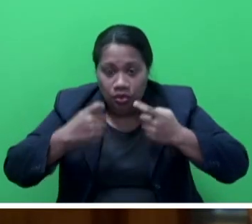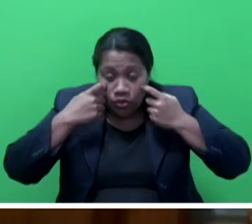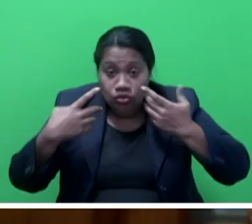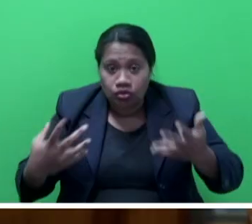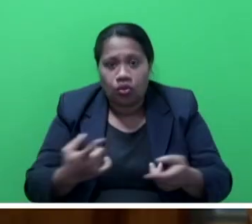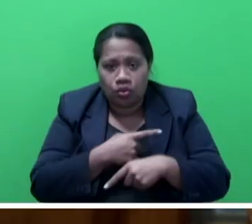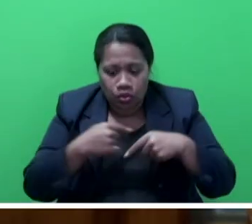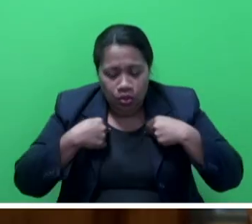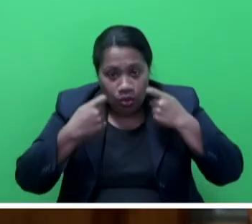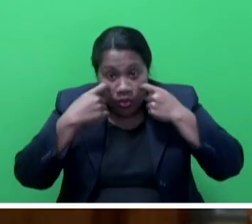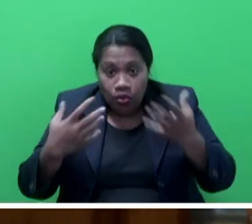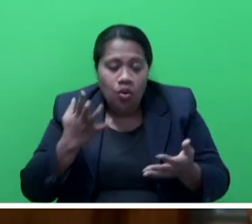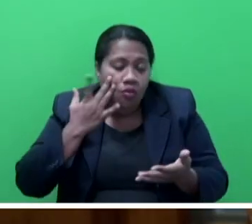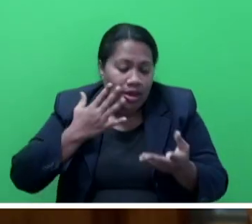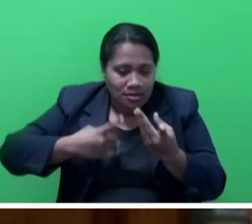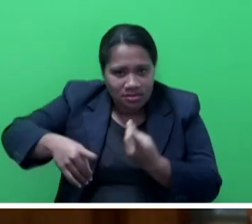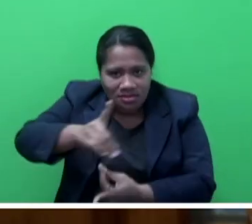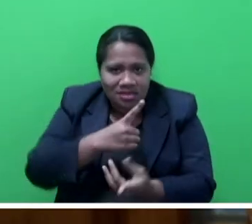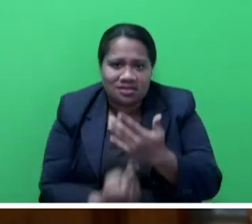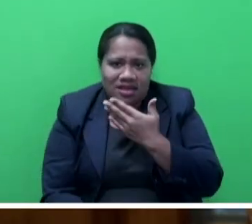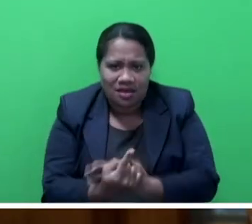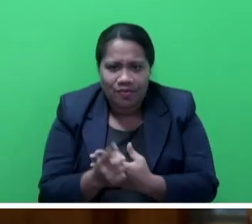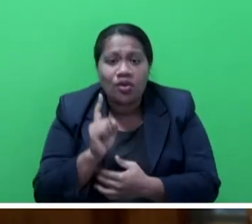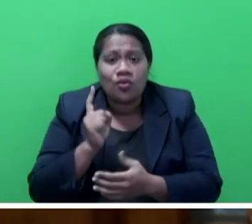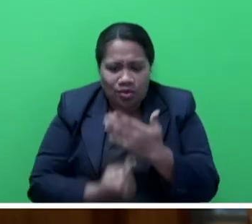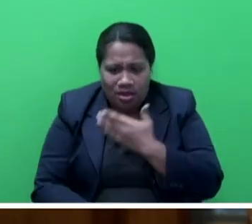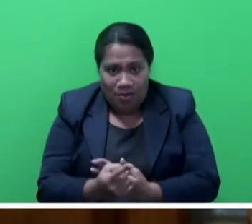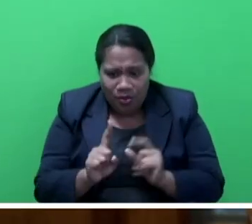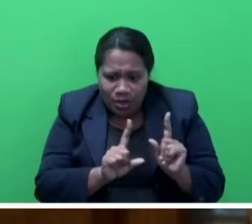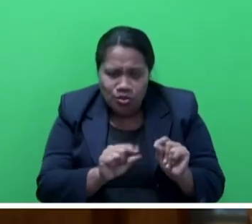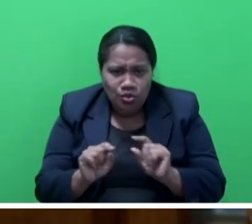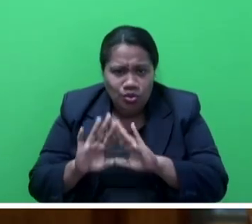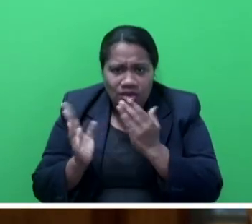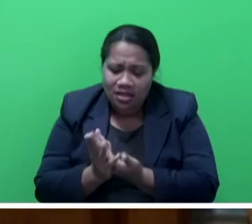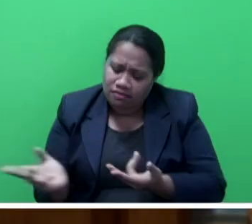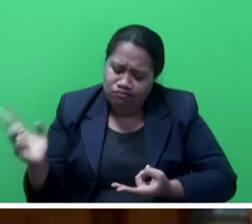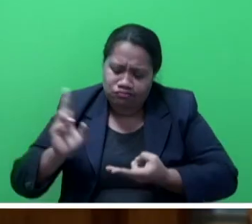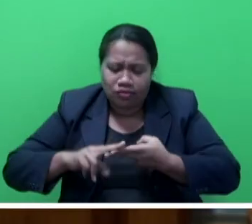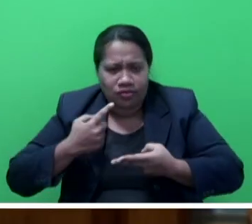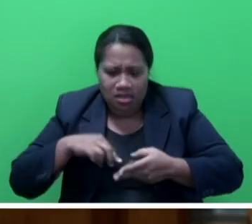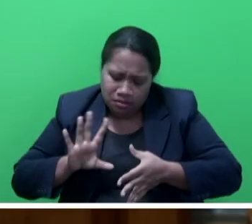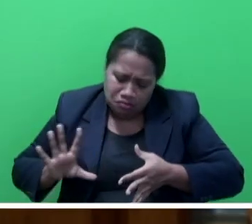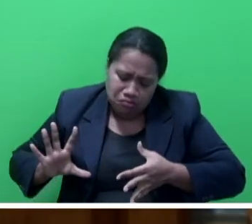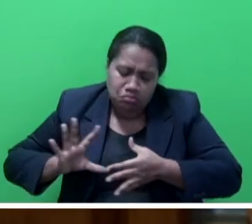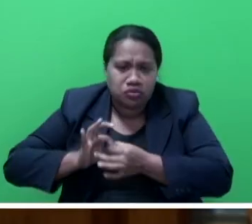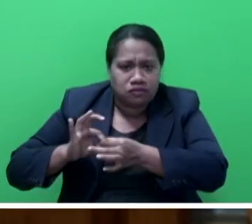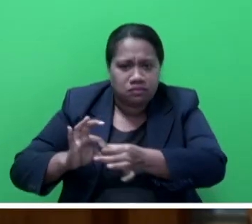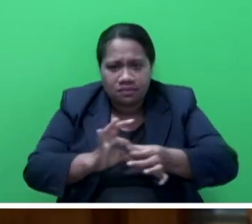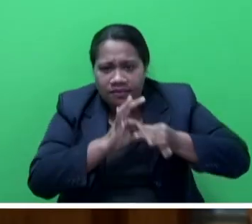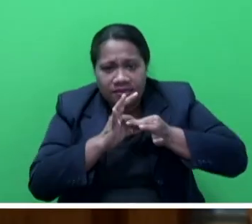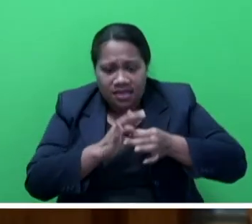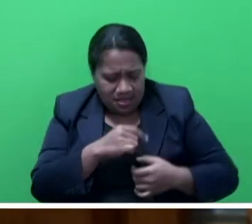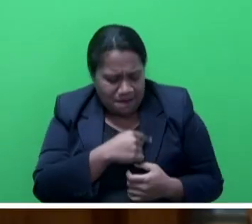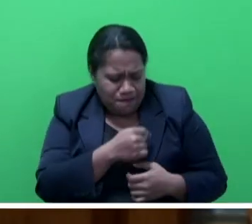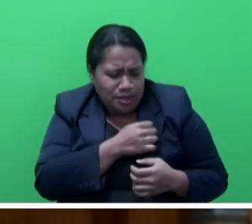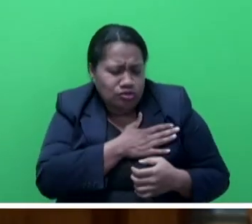saw during natural disasters, that actually unites us as one. So nothing is impossible if we all work together. And the passion that we have